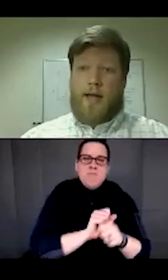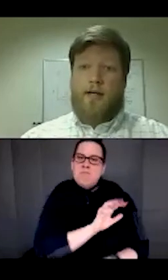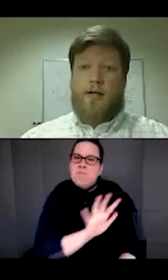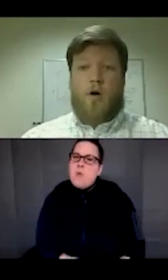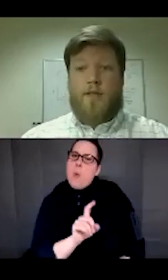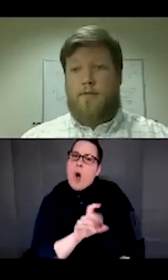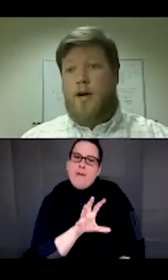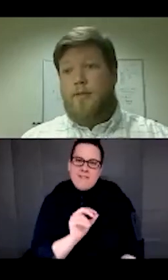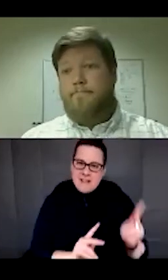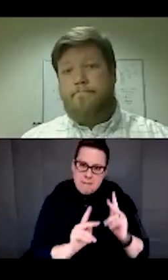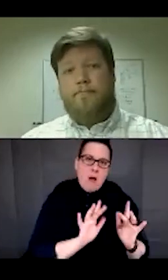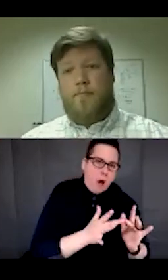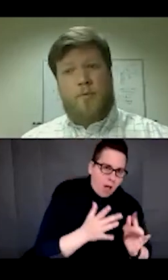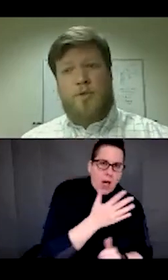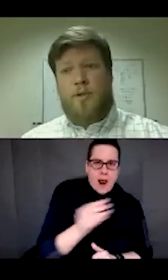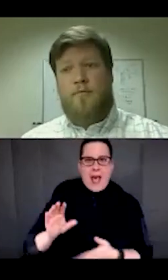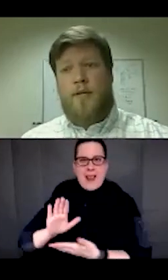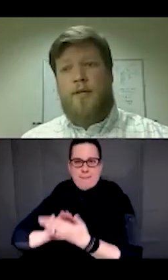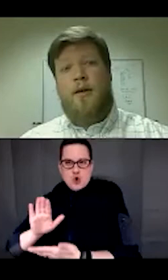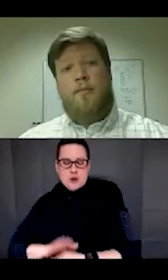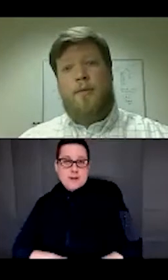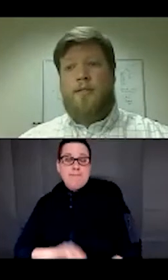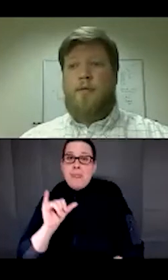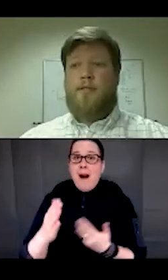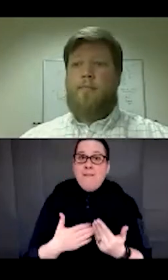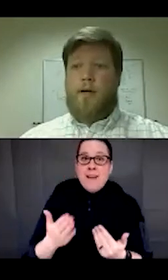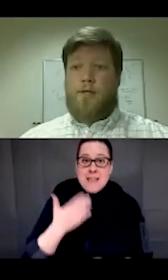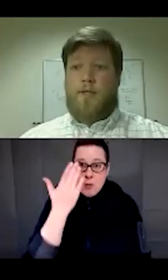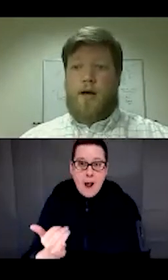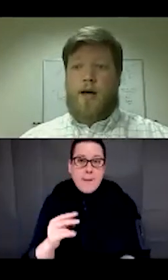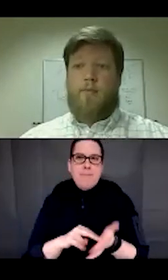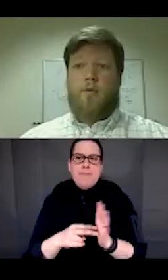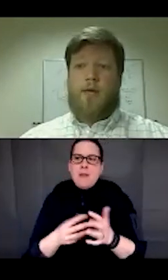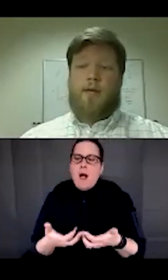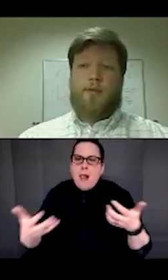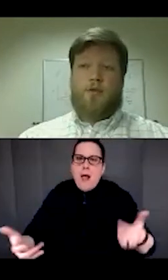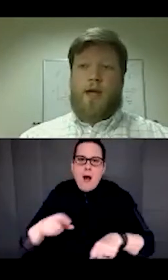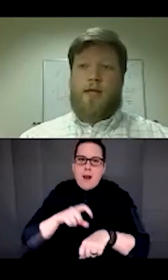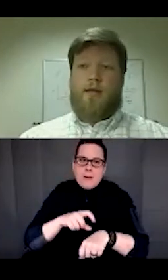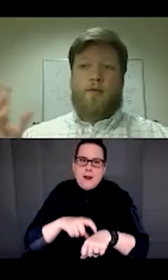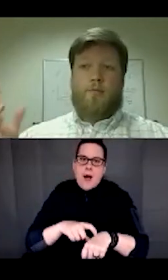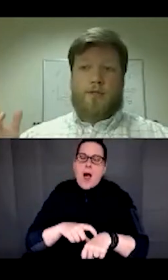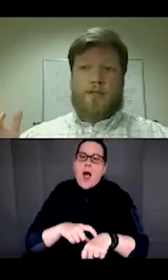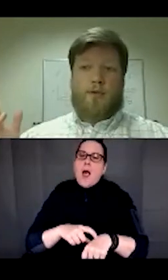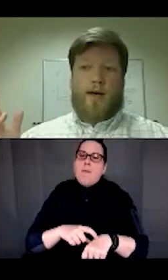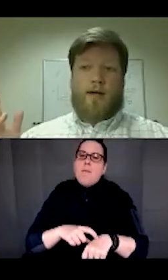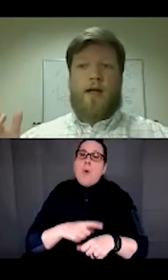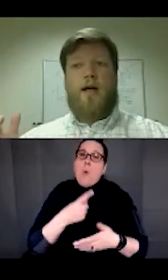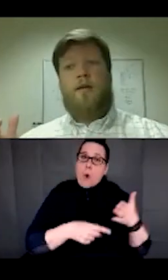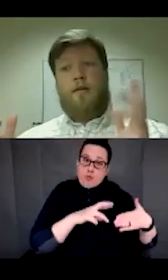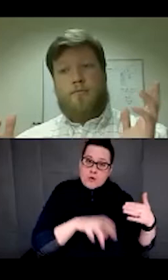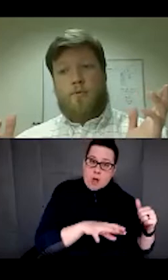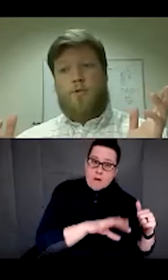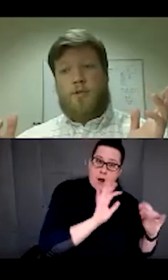online and in an offline environment, which is really convenient because it means that much of the time we'll be able to trade results that we find